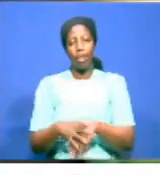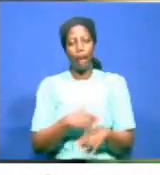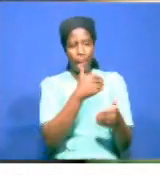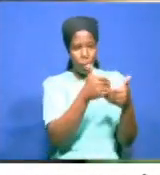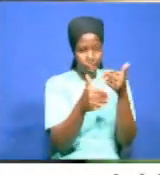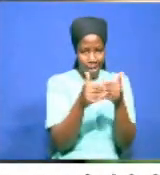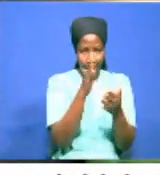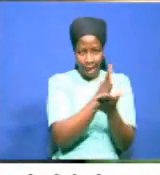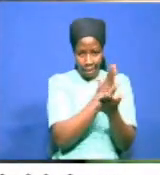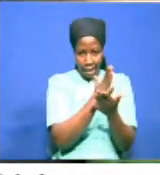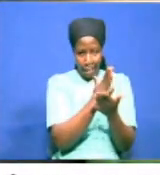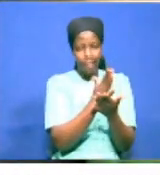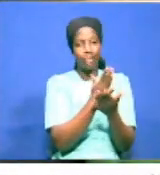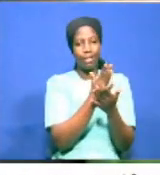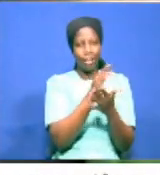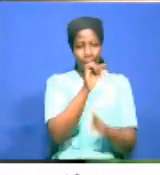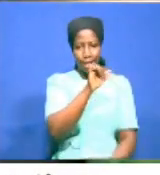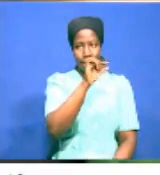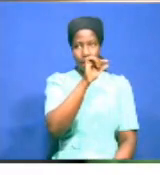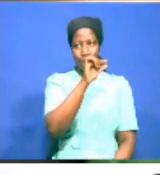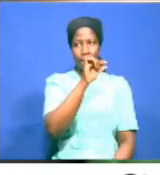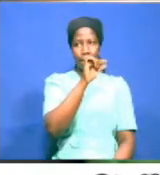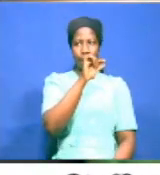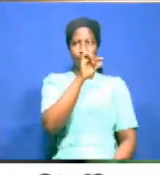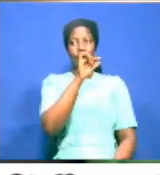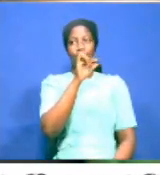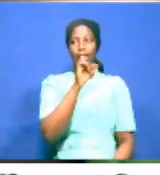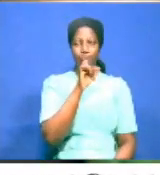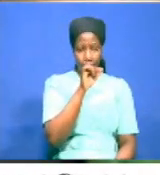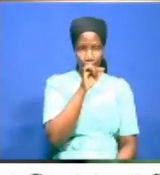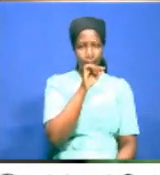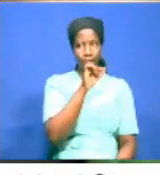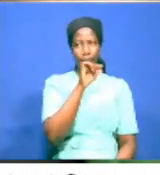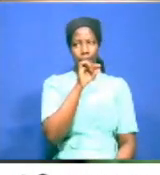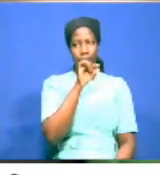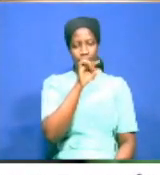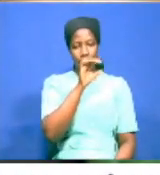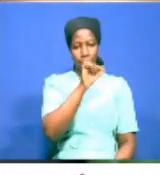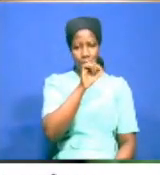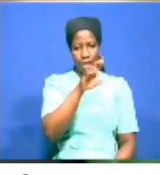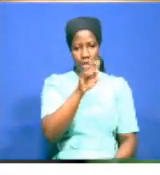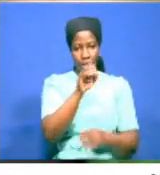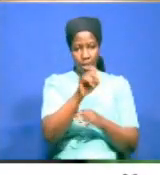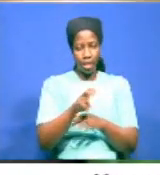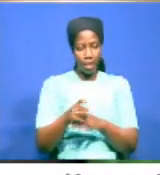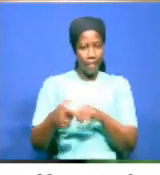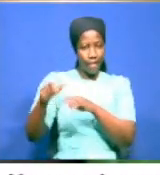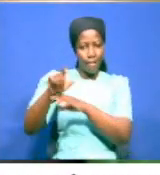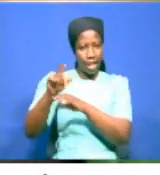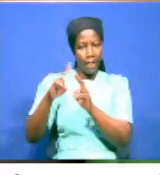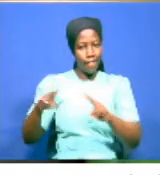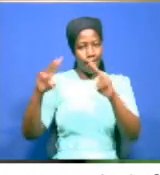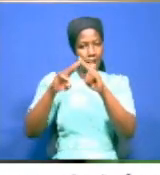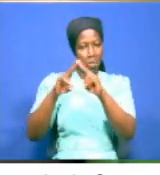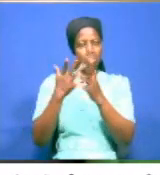construction sector, the gross value added was estimated to have risen by 6.4% in 2019